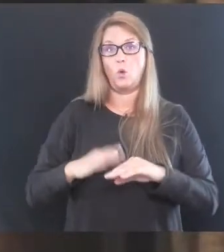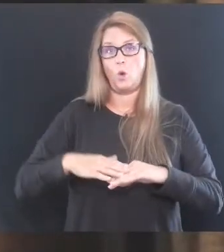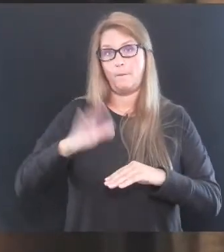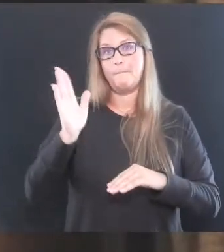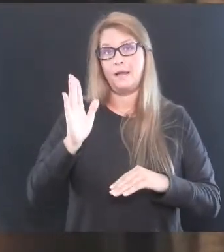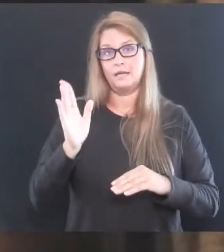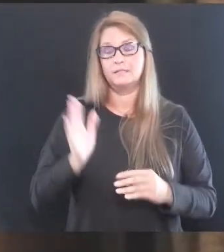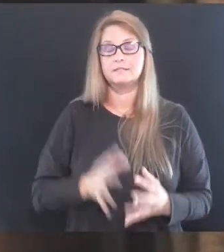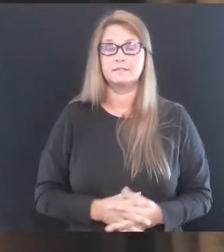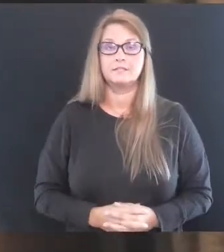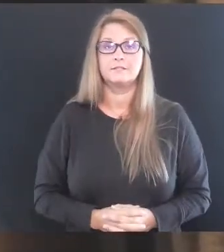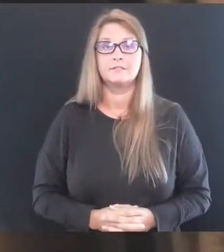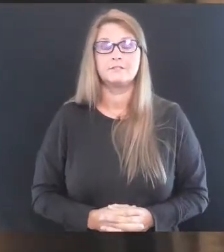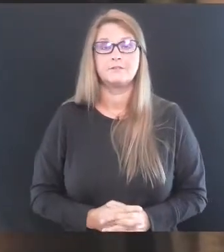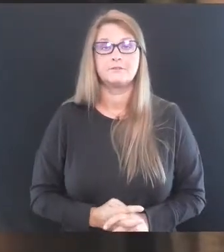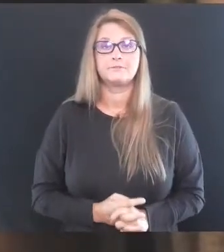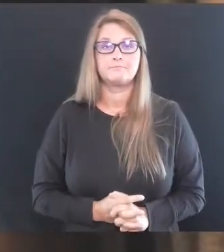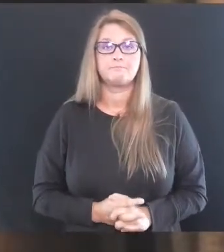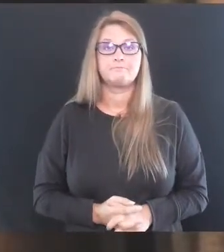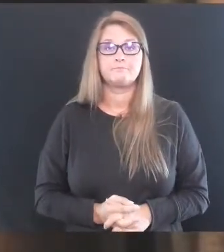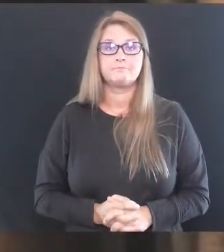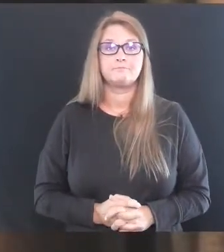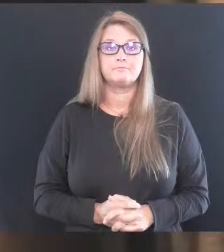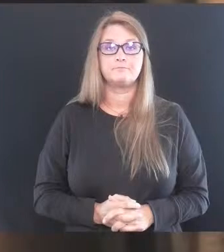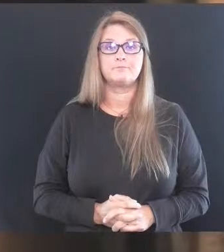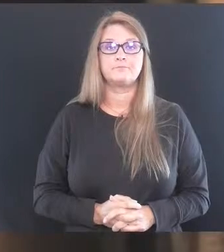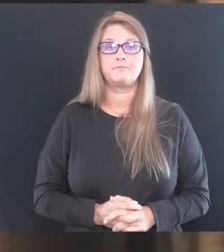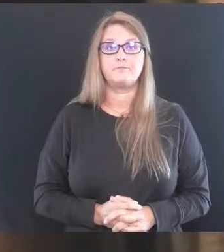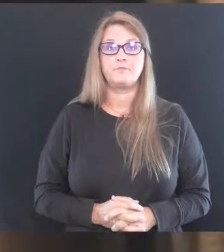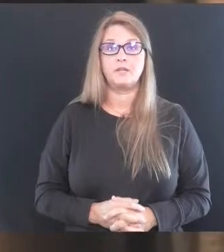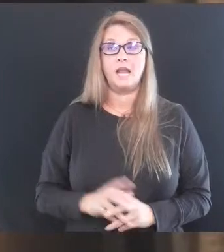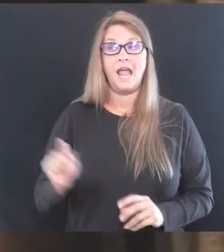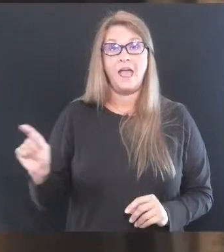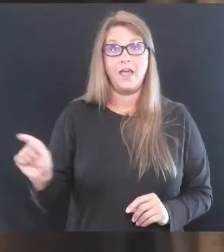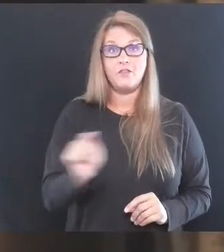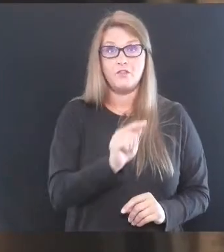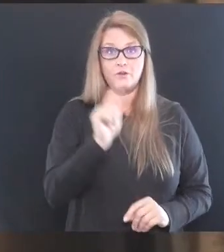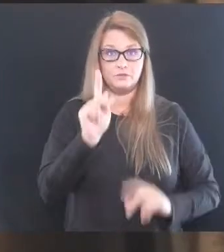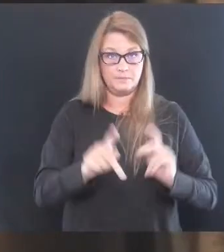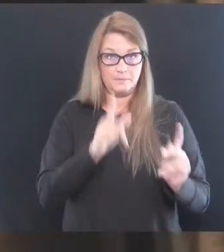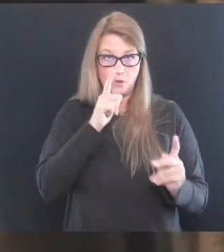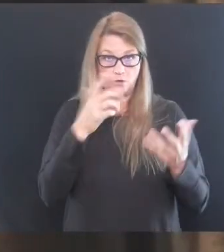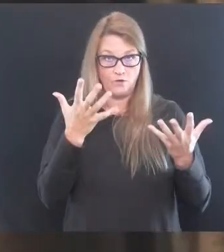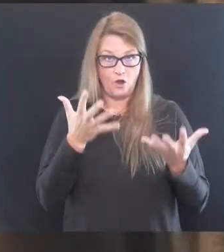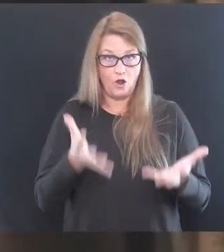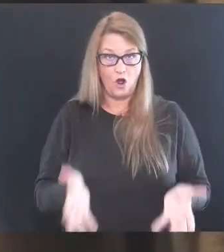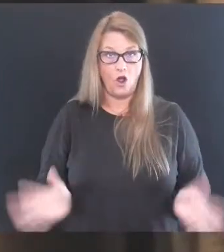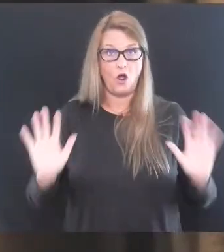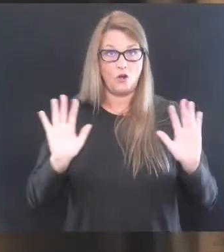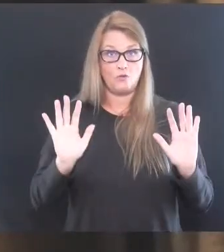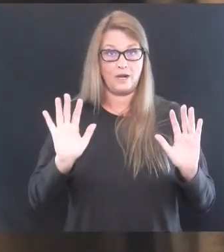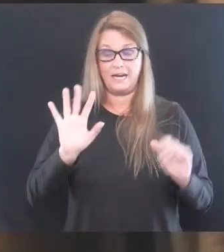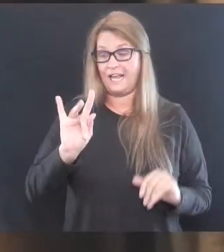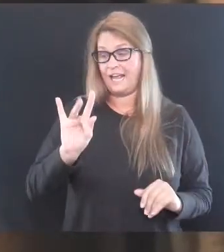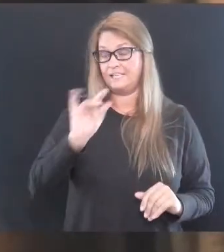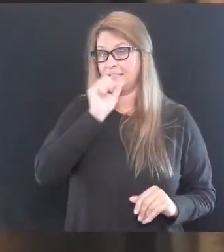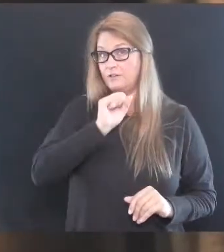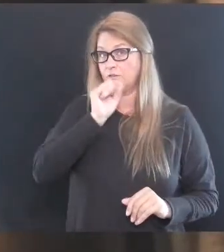more than from the second dose. And those of you who have done that, who are 18 and